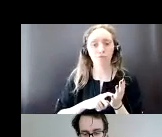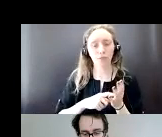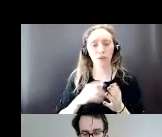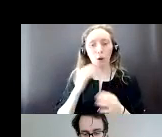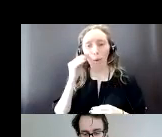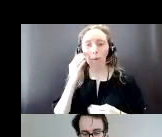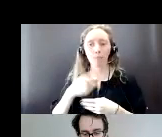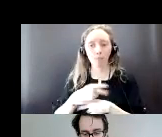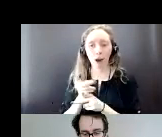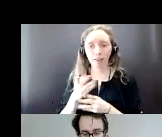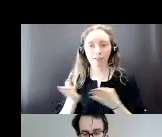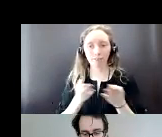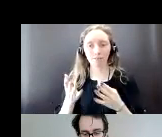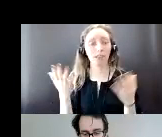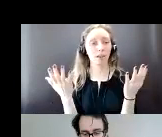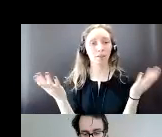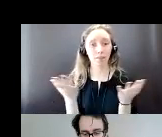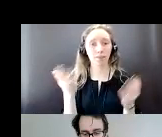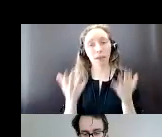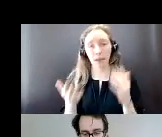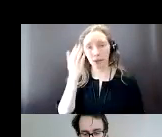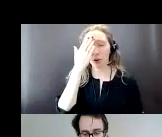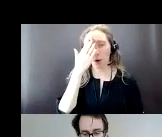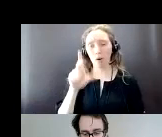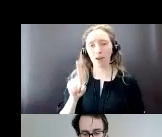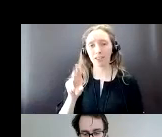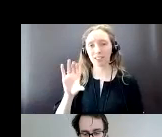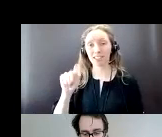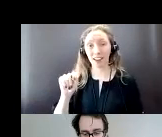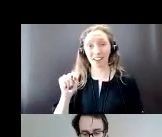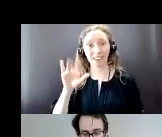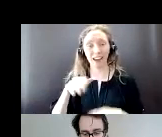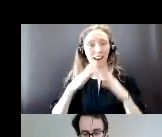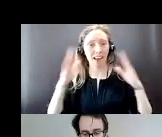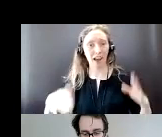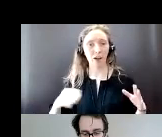where, it could be duct cleaning, or it could be a